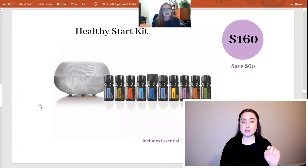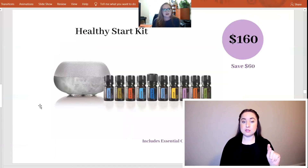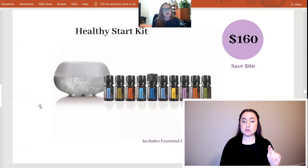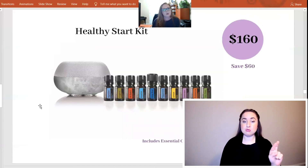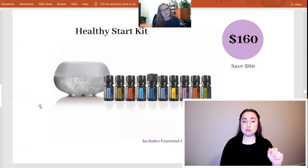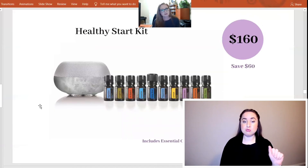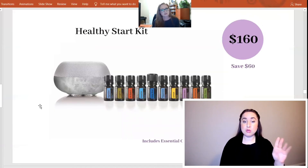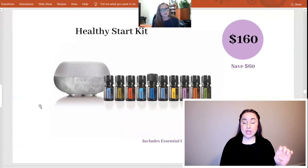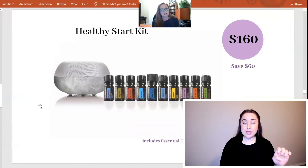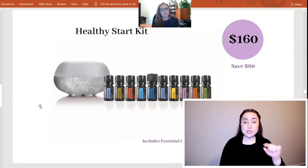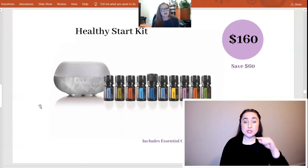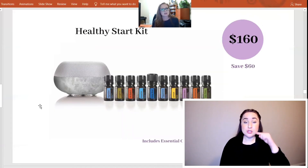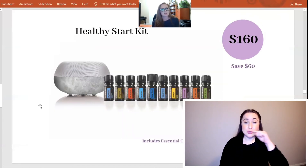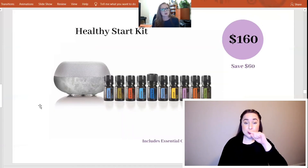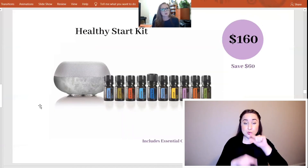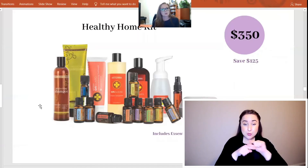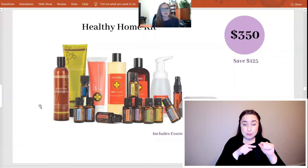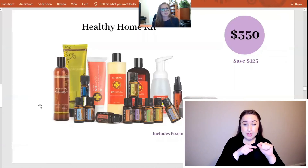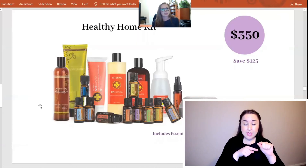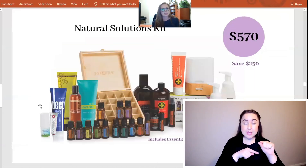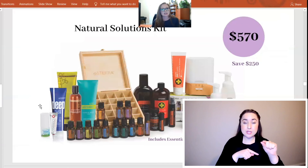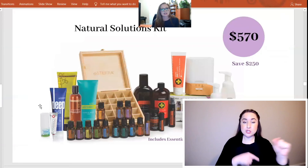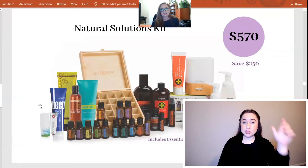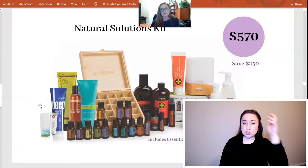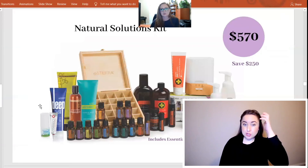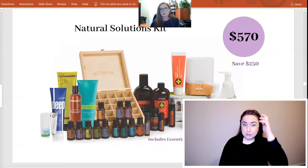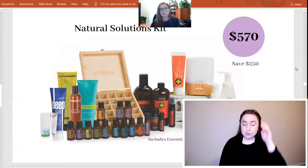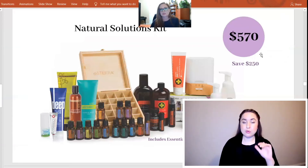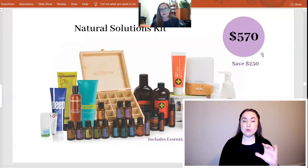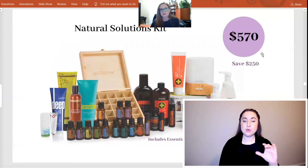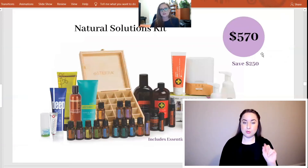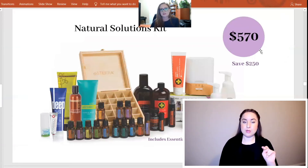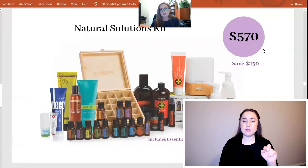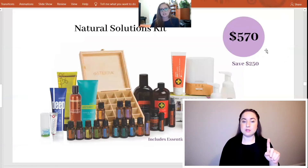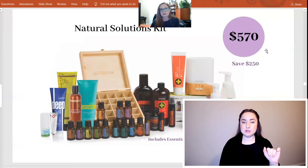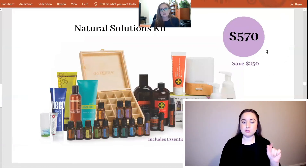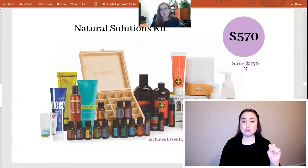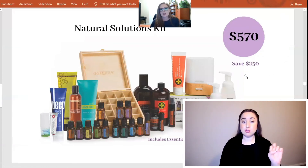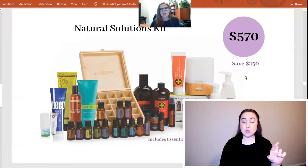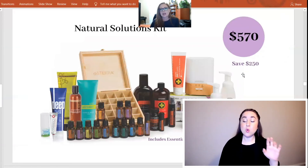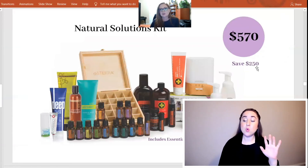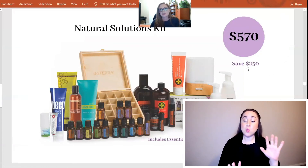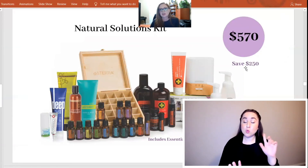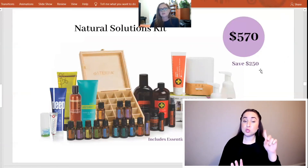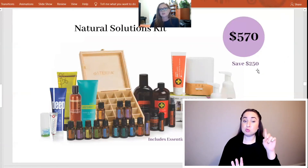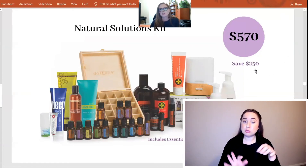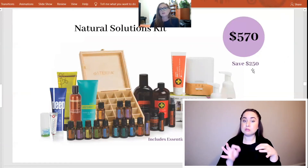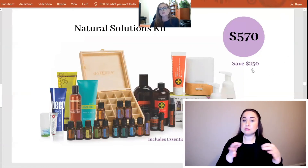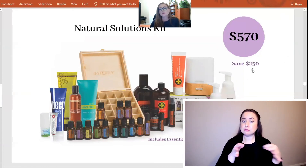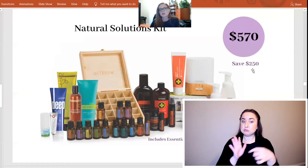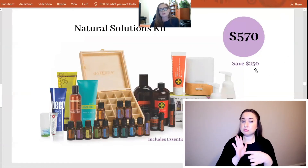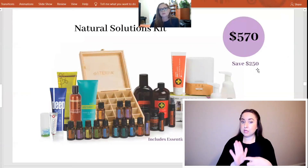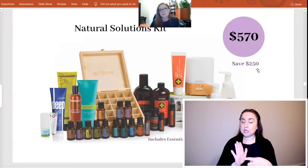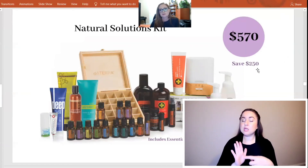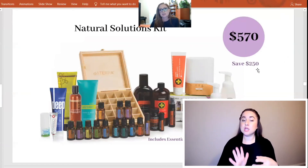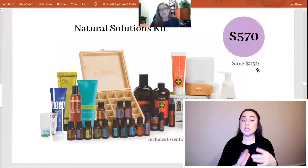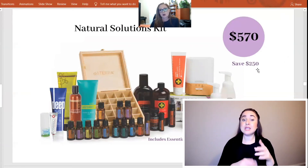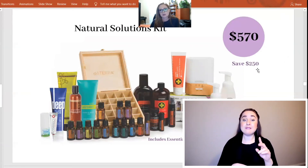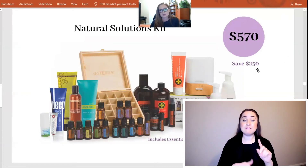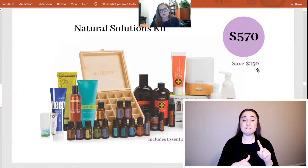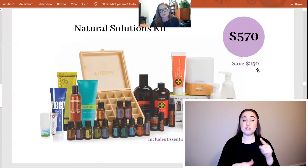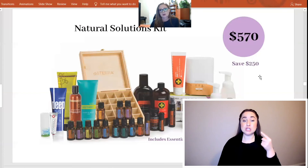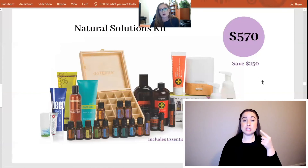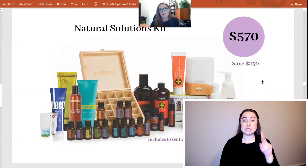then, oh, I should have pointed out. So these kits, this first one's 570 and you save $250.